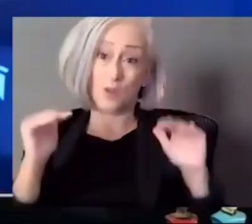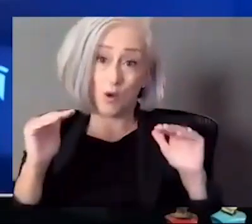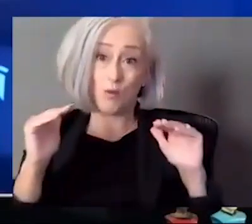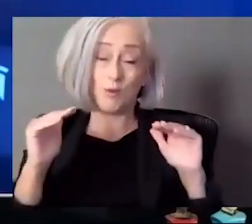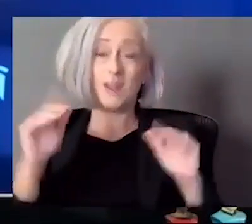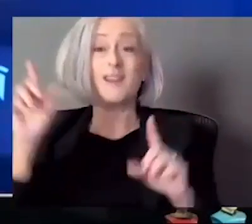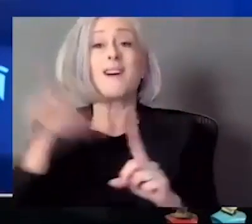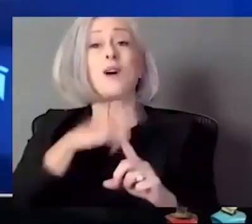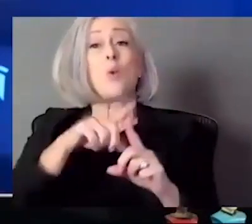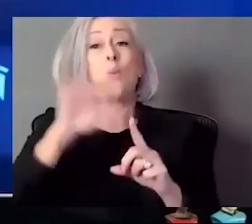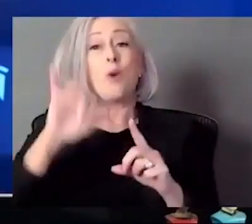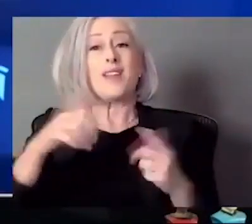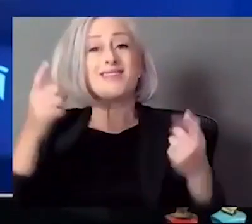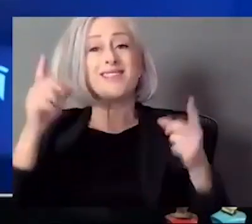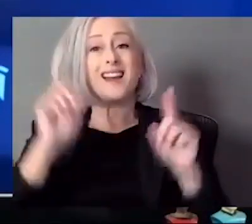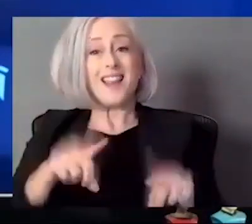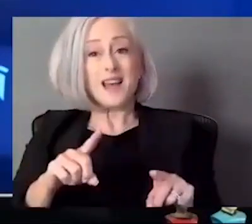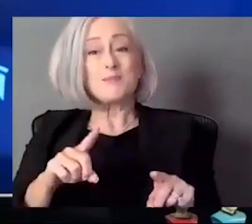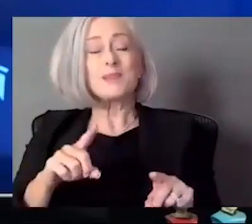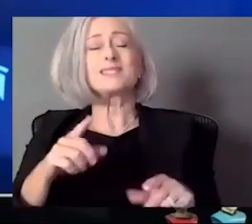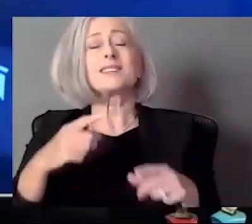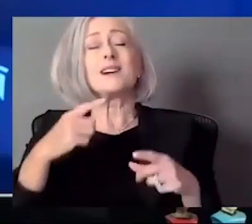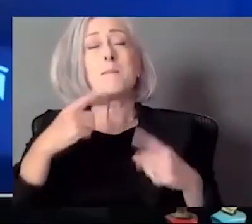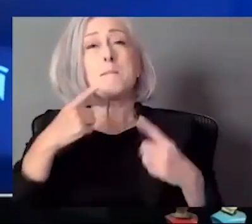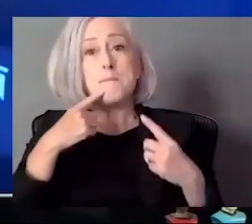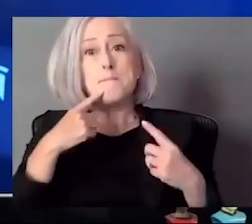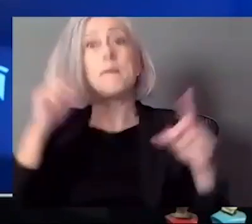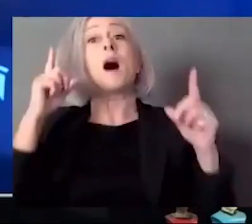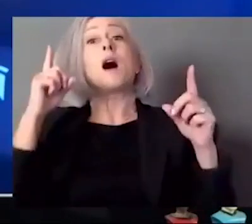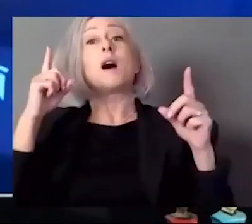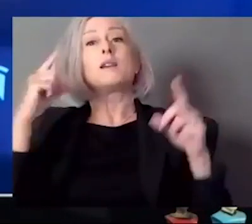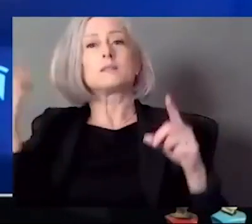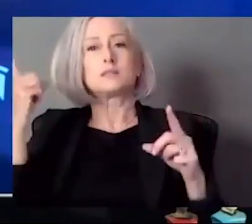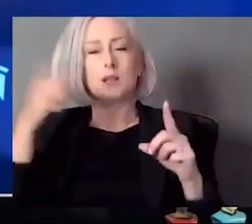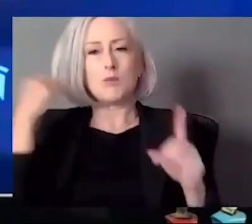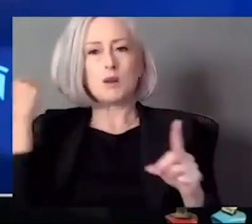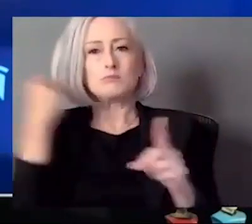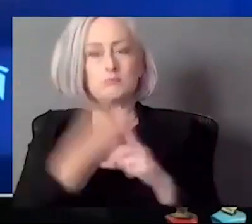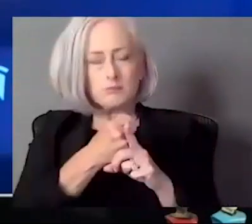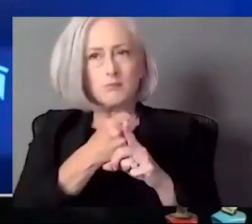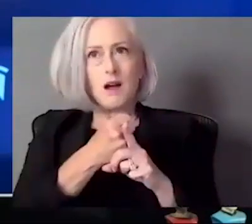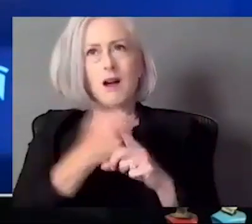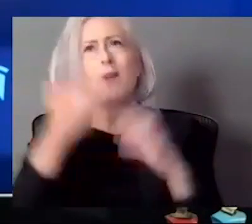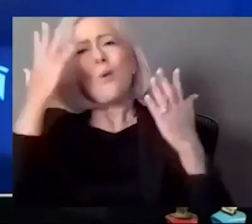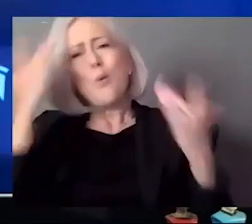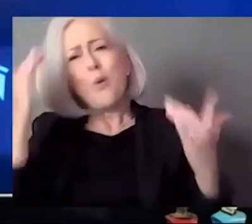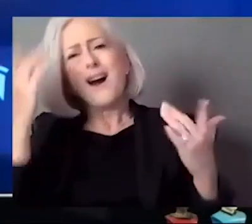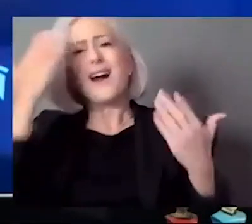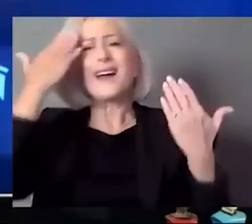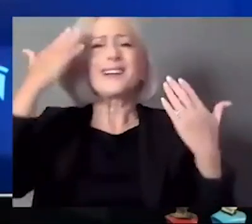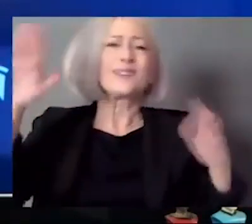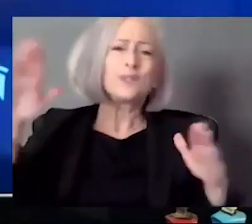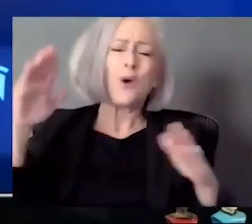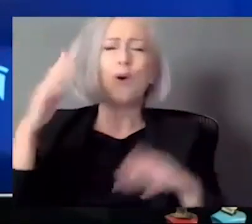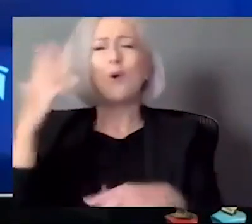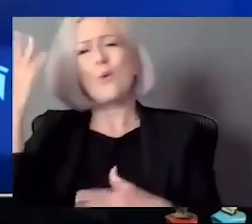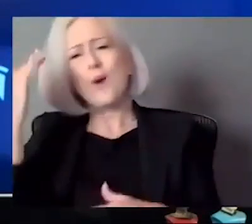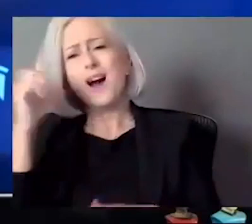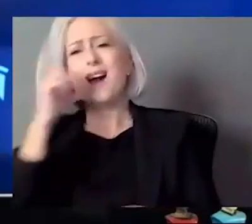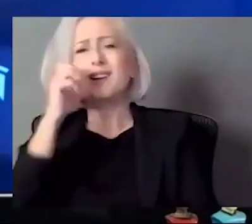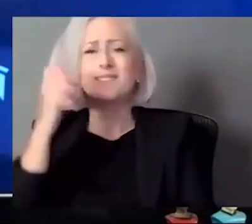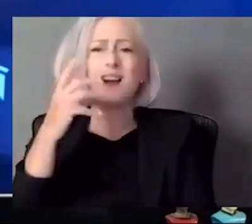didn't somebody tell us this? And it's like, oh, no, we're trying to talk to you about it every day. And people have to choose to